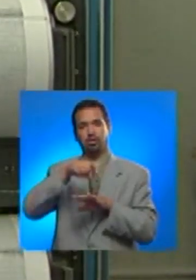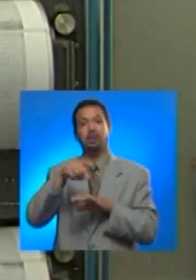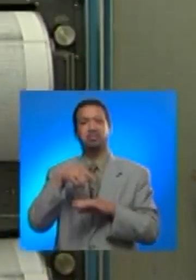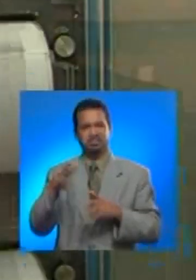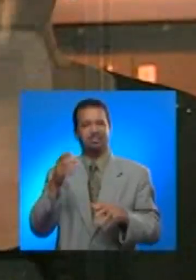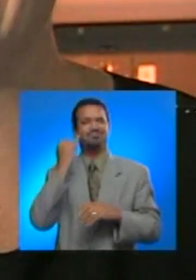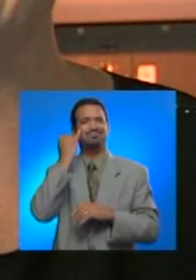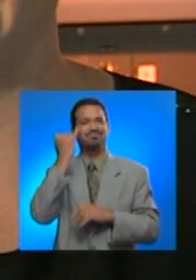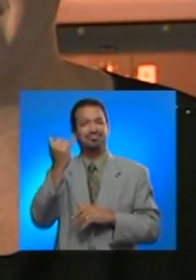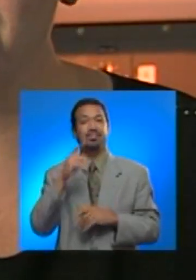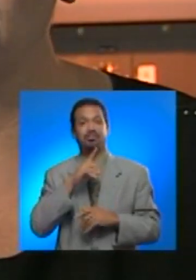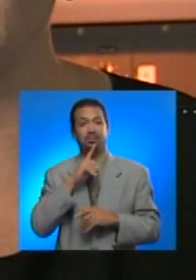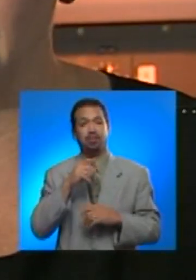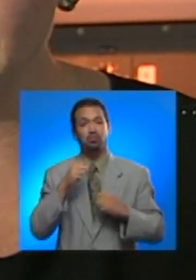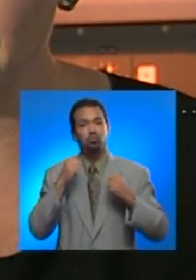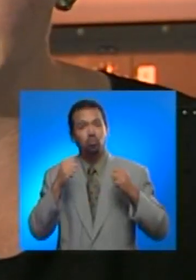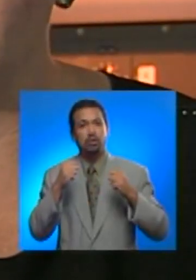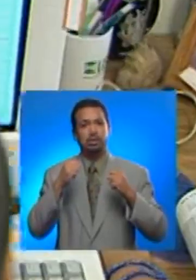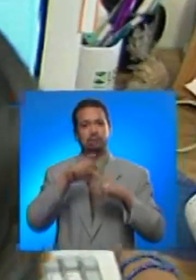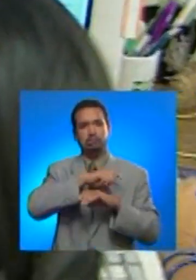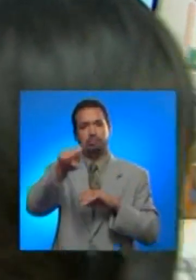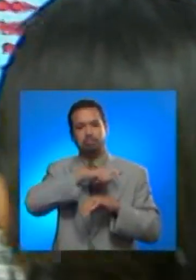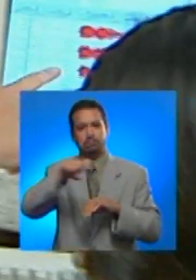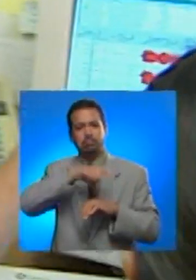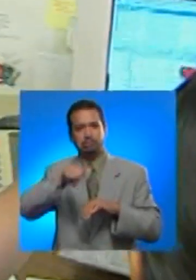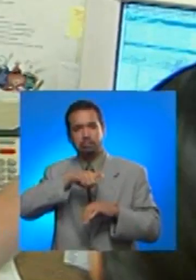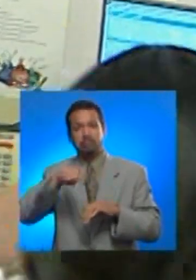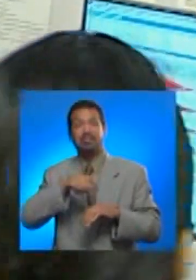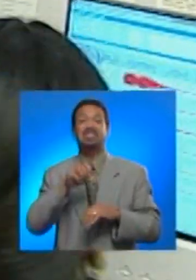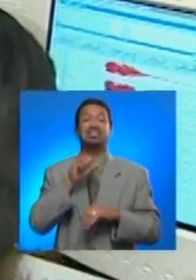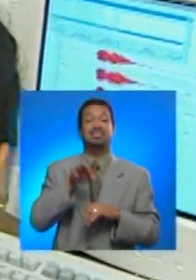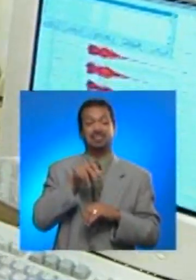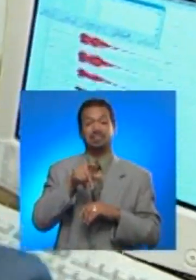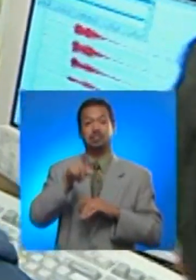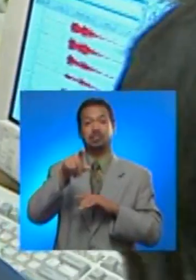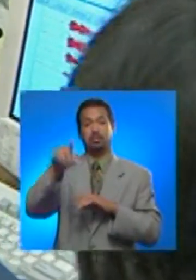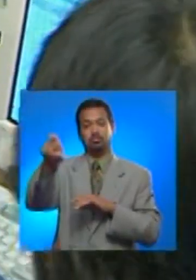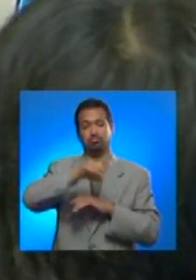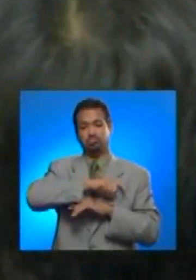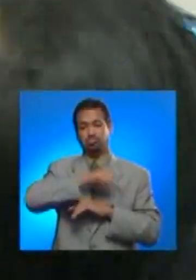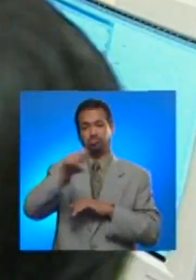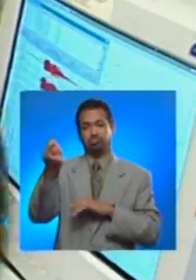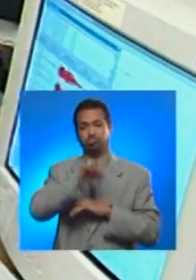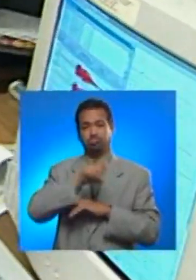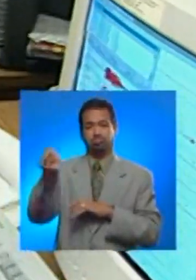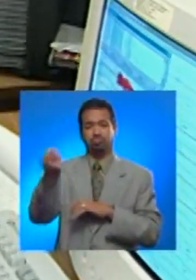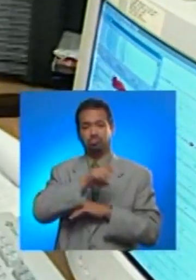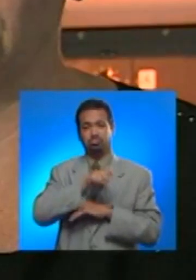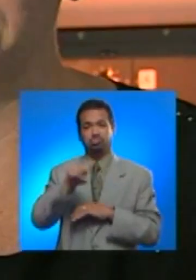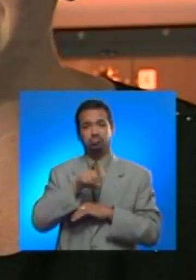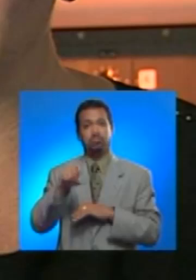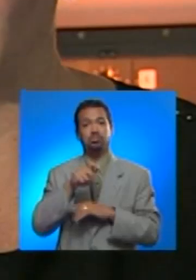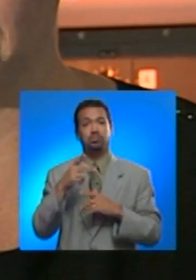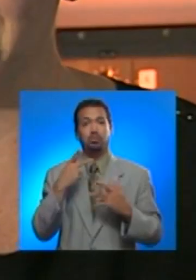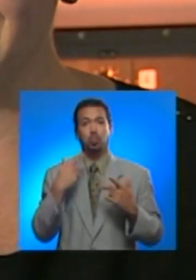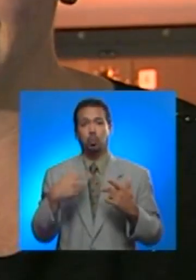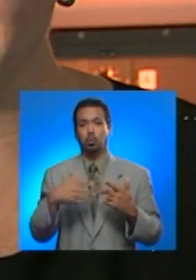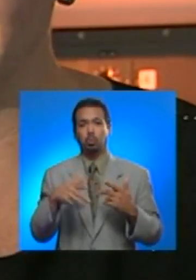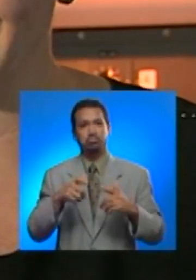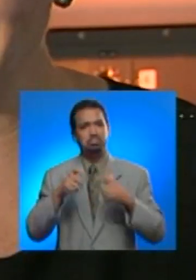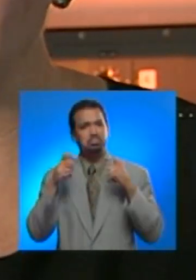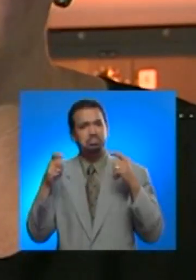get an idea of each earthquake's magnitude. If we perceive that the registered amplitude of movement is